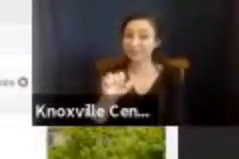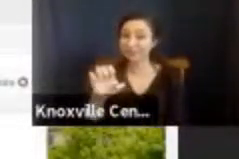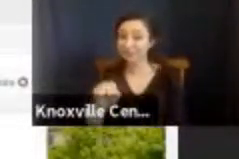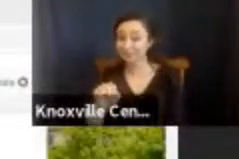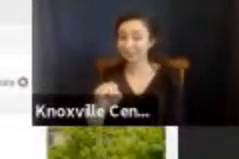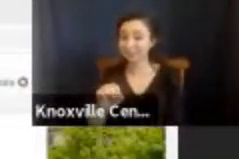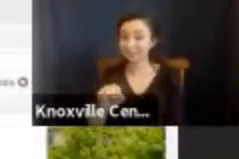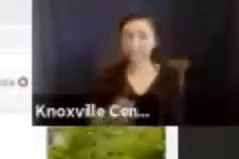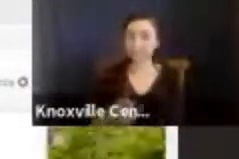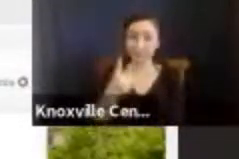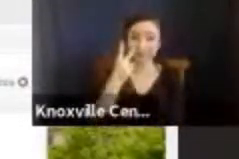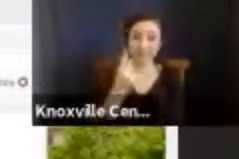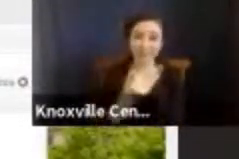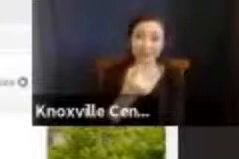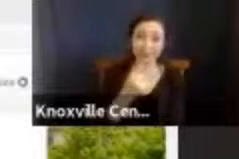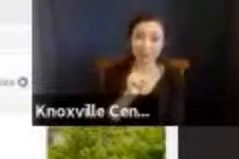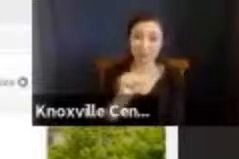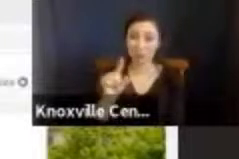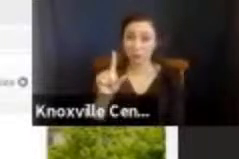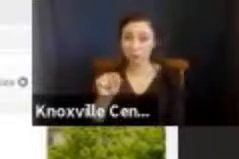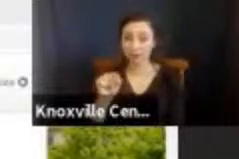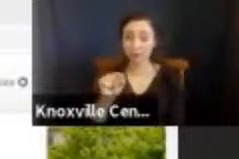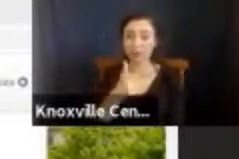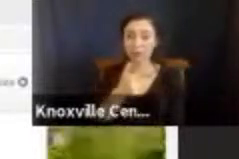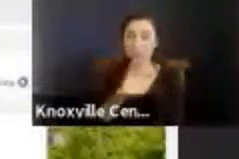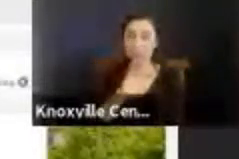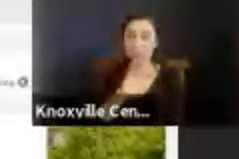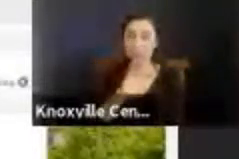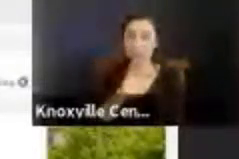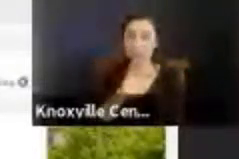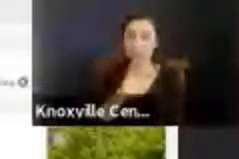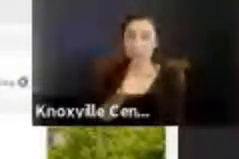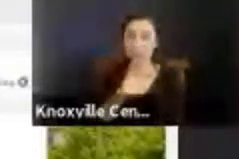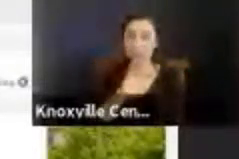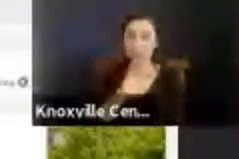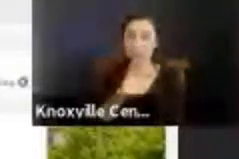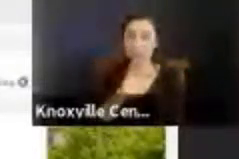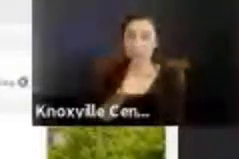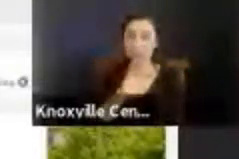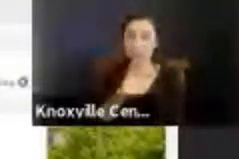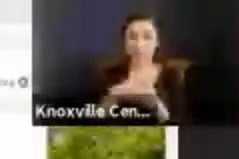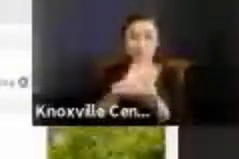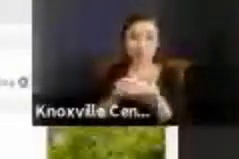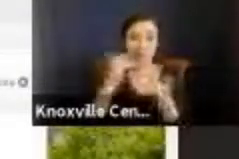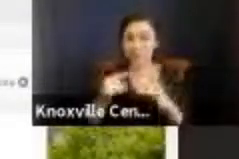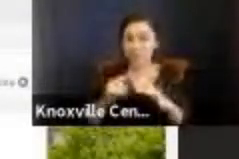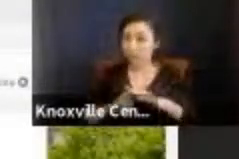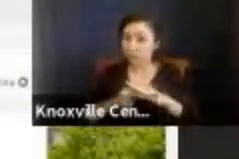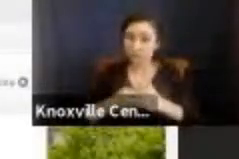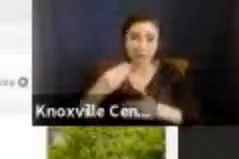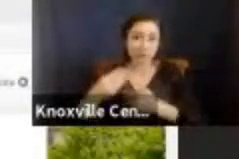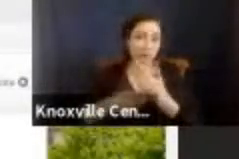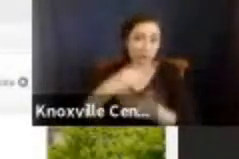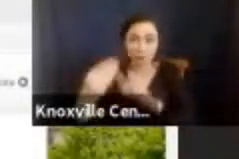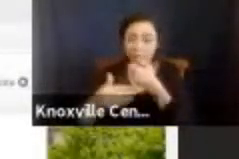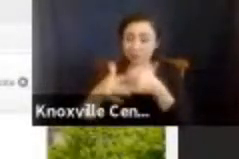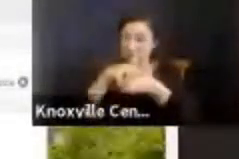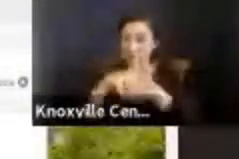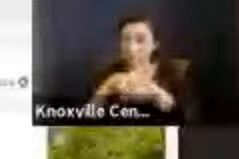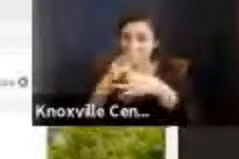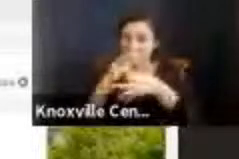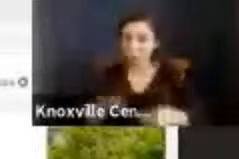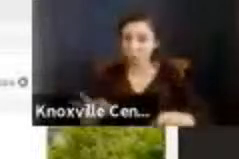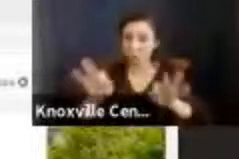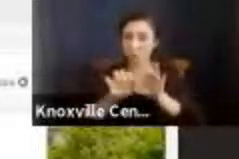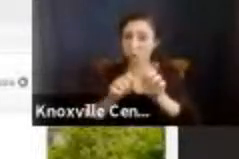20, or 11 to 20, and 21 to 30 age groups. As school is now well underway, this further stresses the importance of following